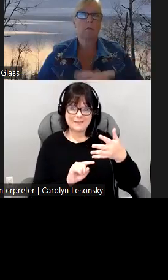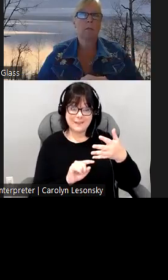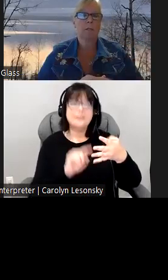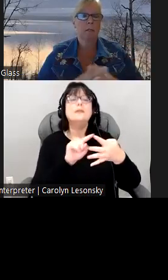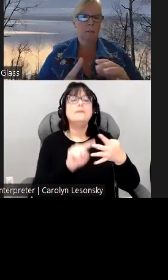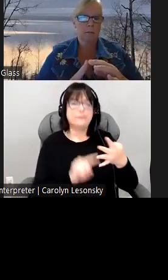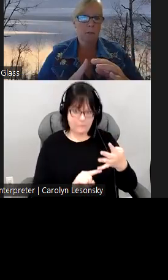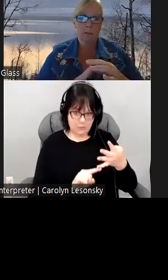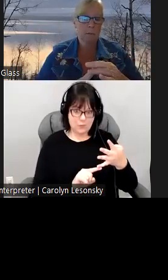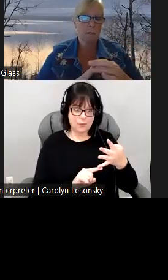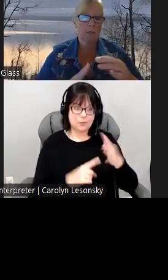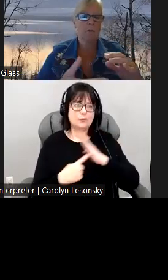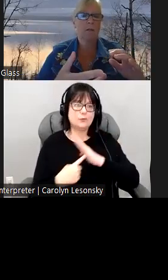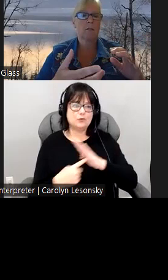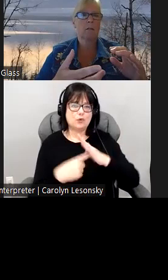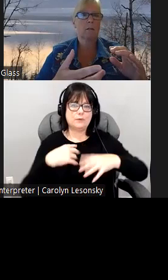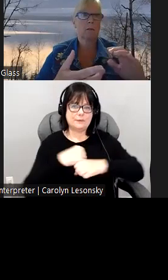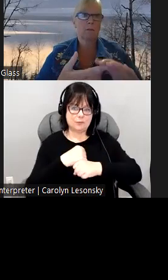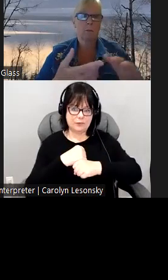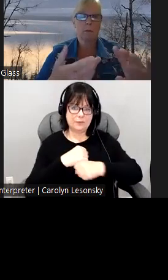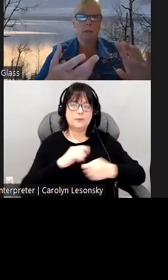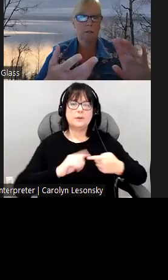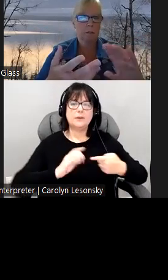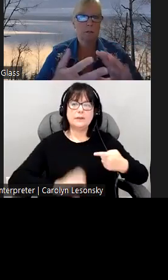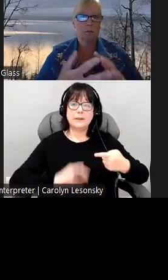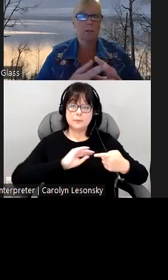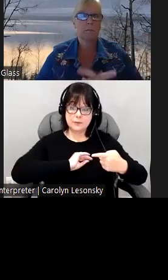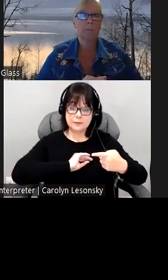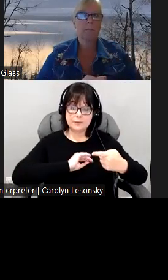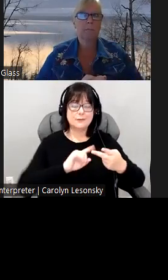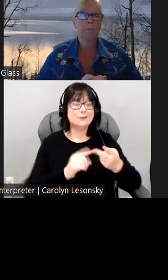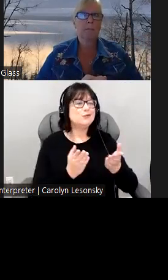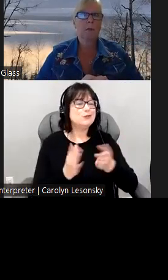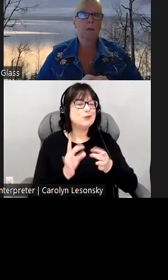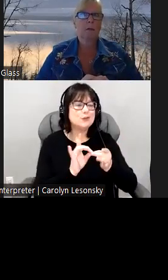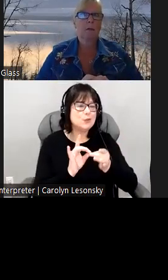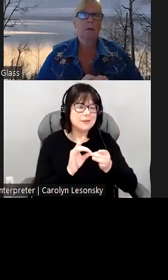ones that were measured on service, customer satisfaction, service coordination, and so on.